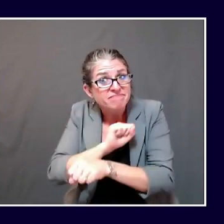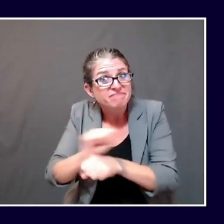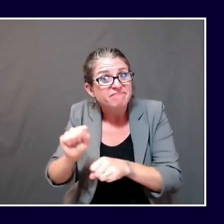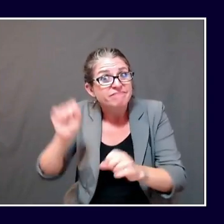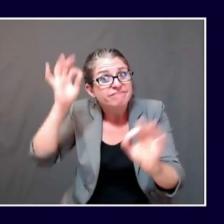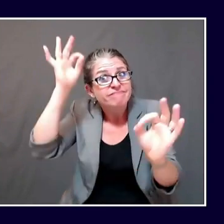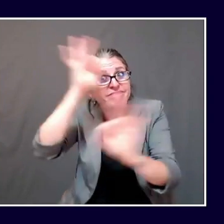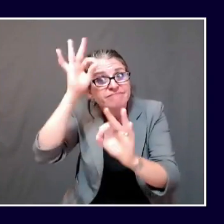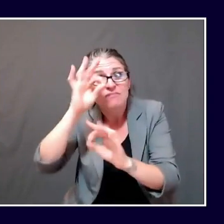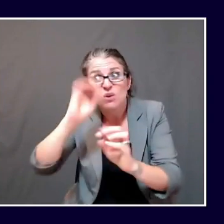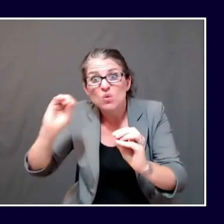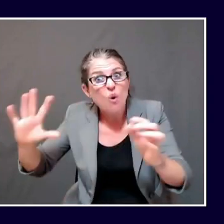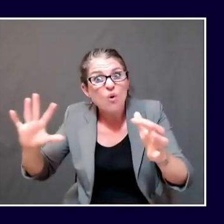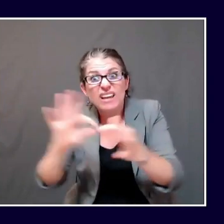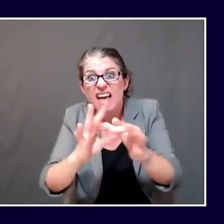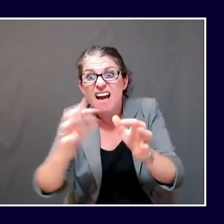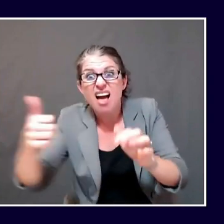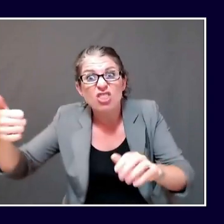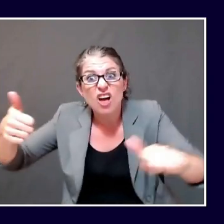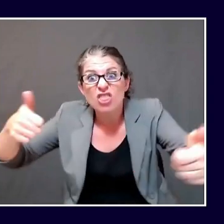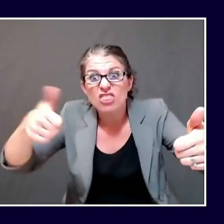ruled out every other possibility.